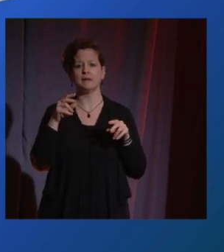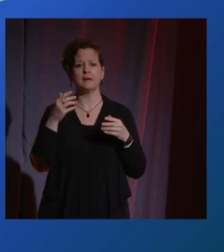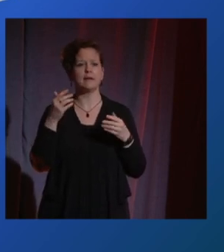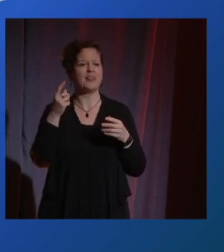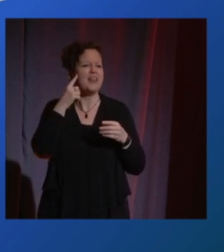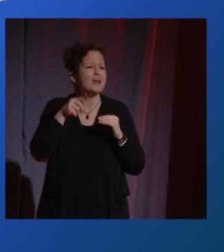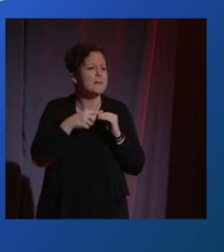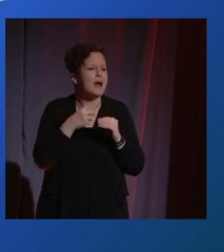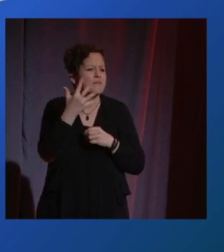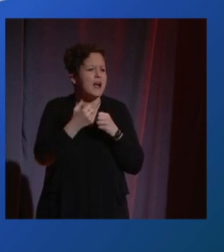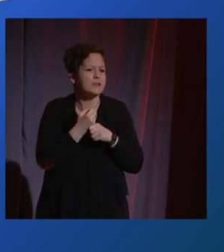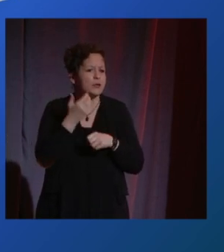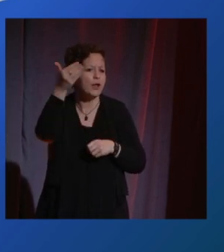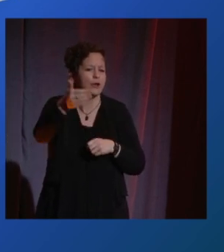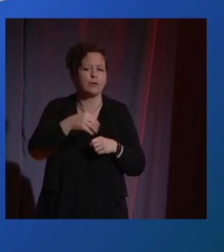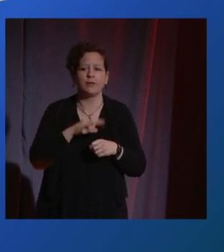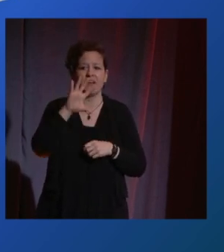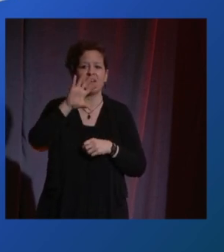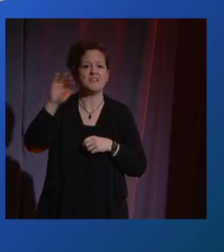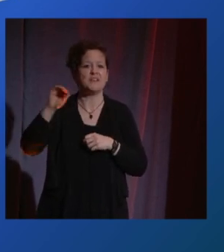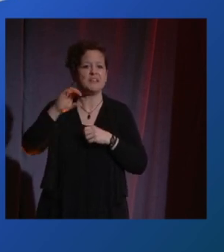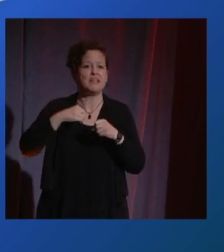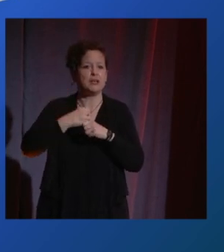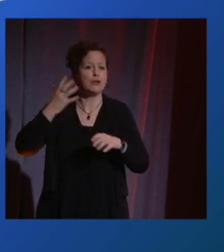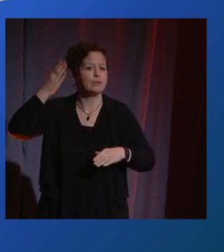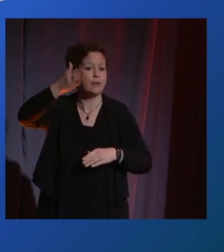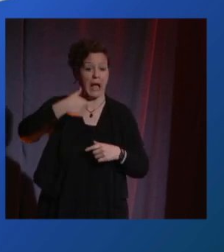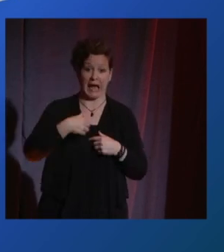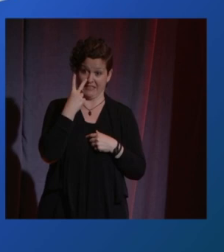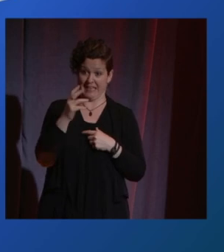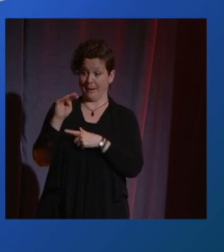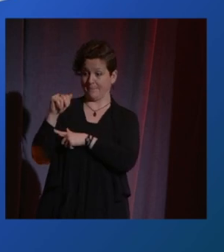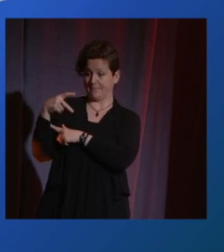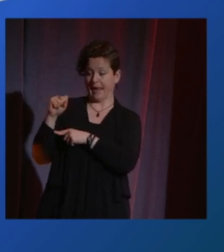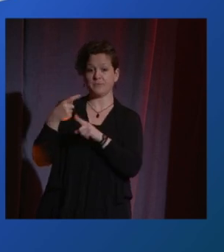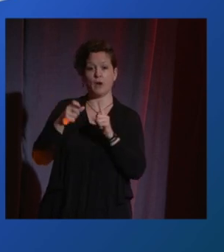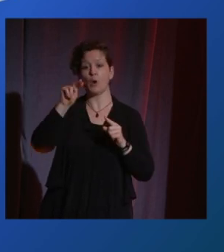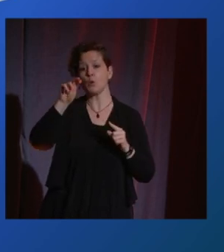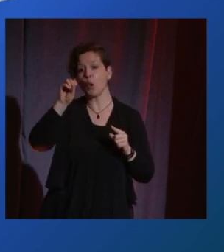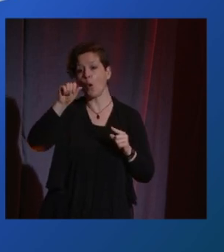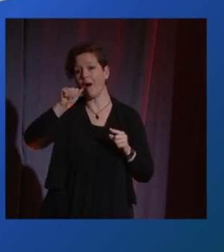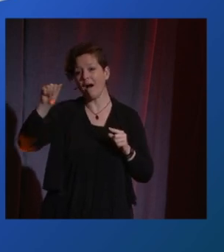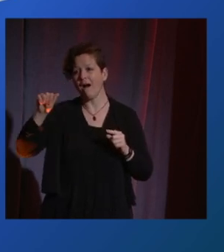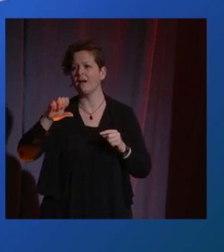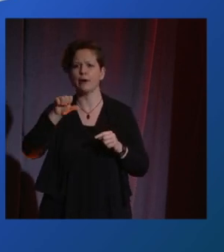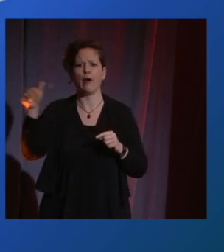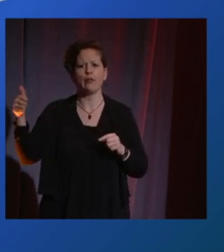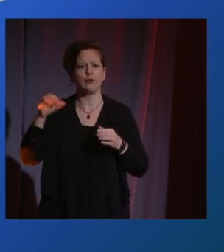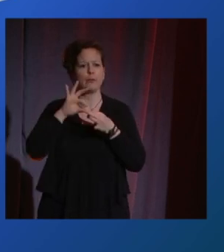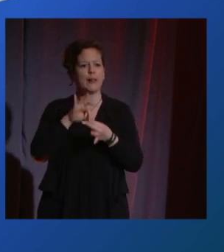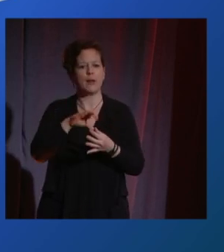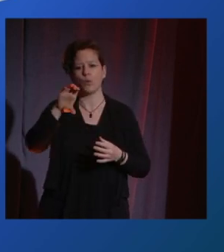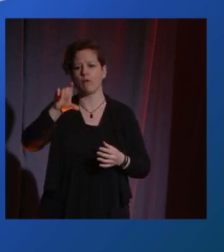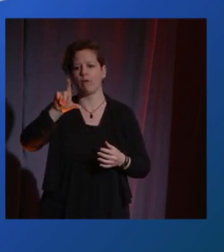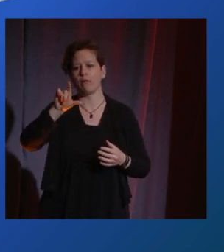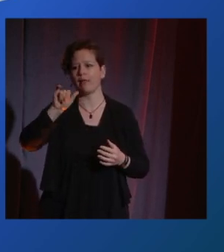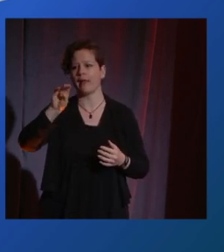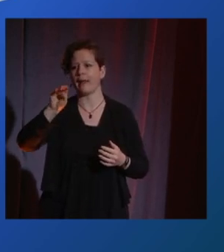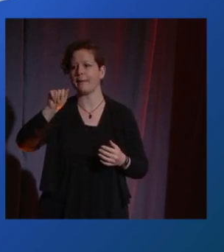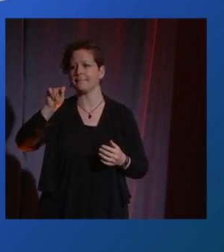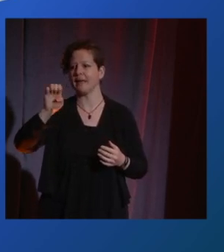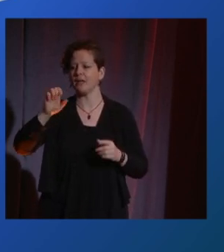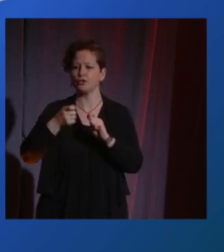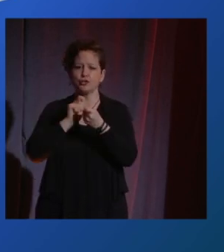20 years 50 years I mean I've seen the maps from Noah and elsewhere about climate change uh